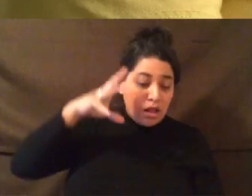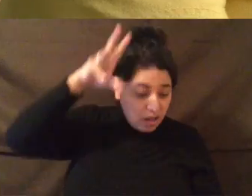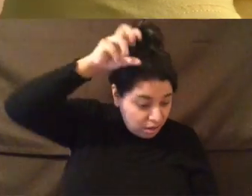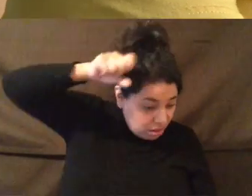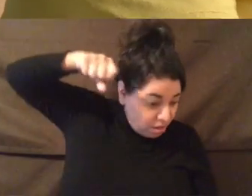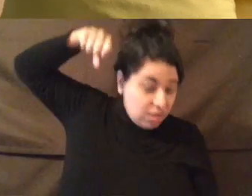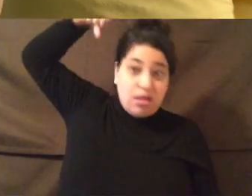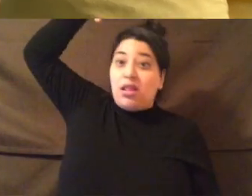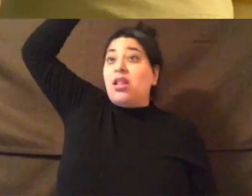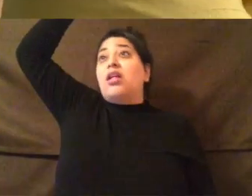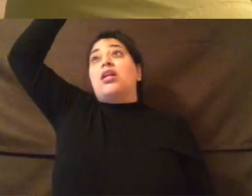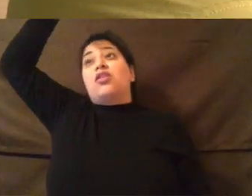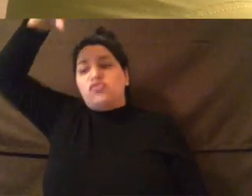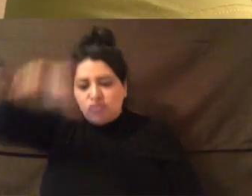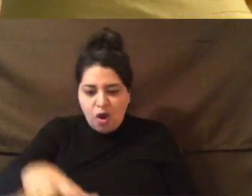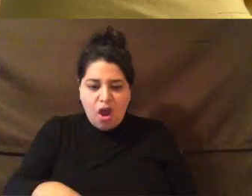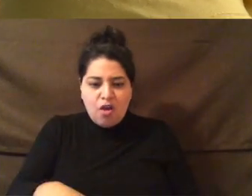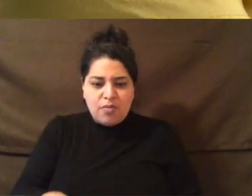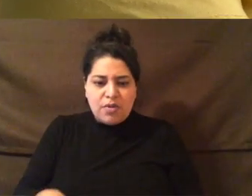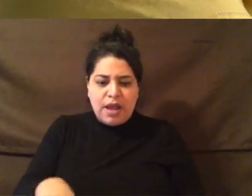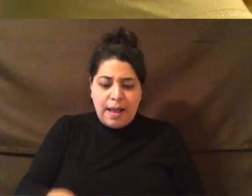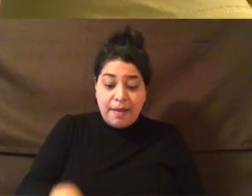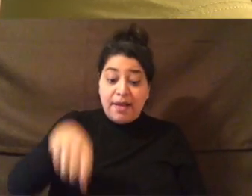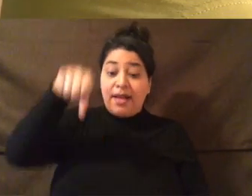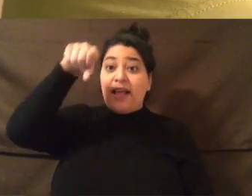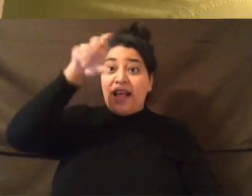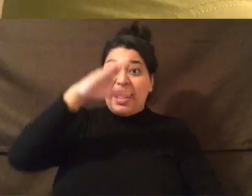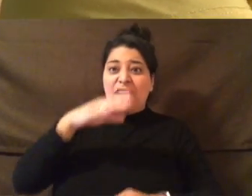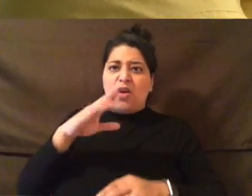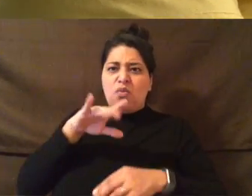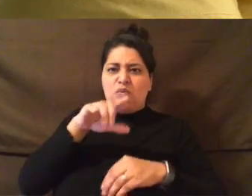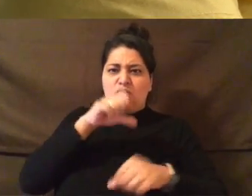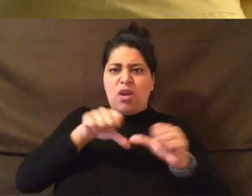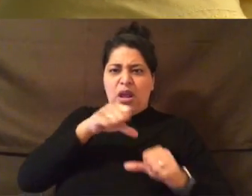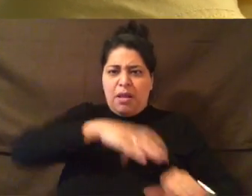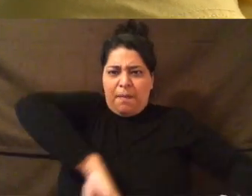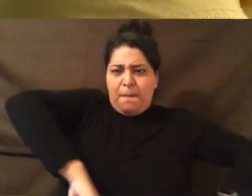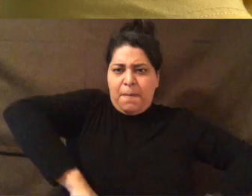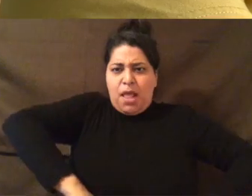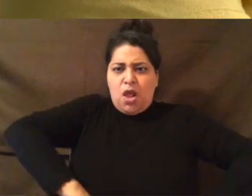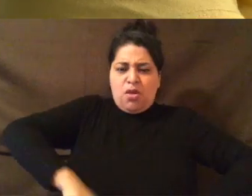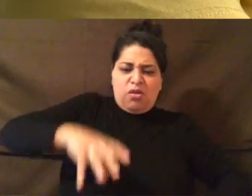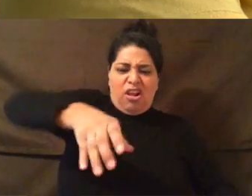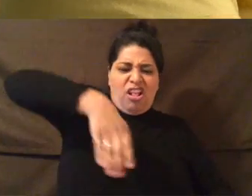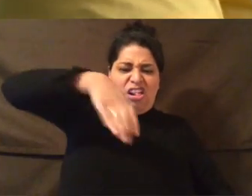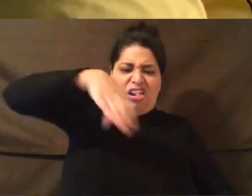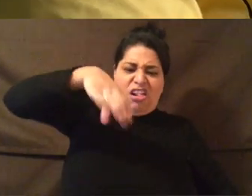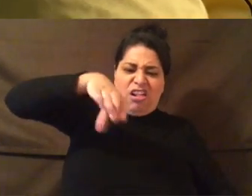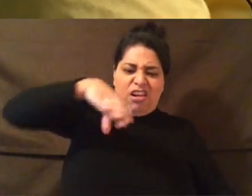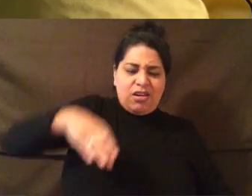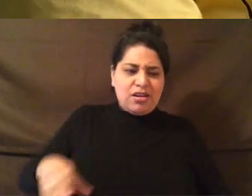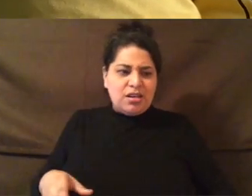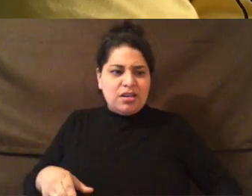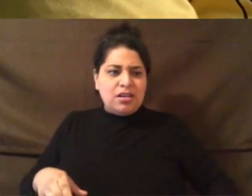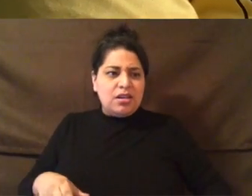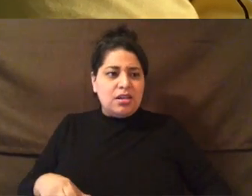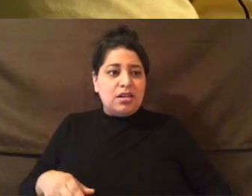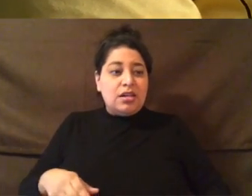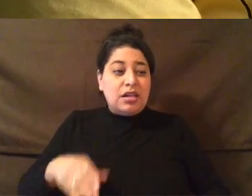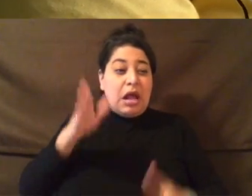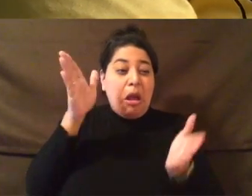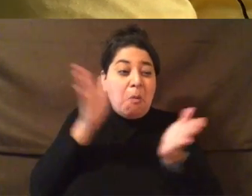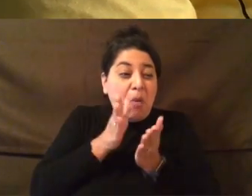the garbage by his ears, dropped, and then picked up again, this time around the middle, and shaken back and forth with a great deal